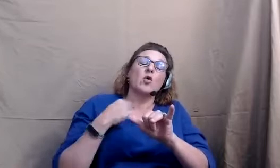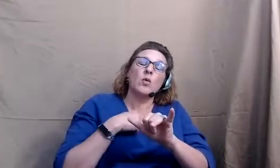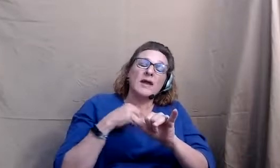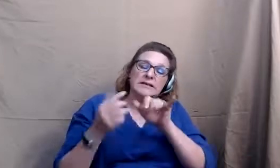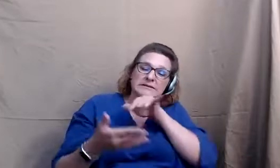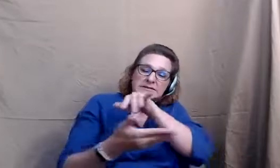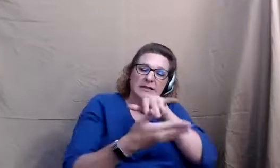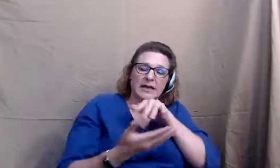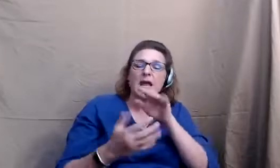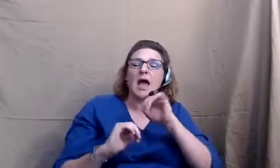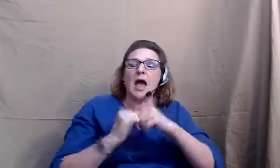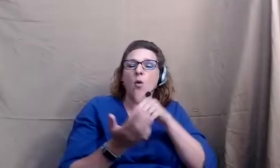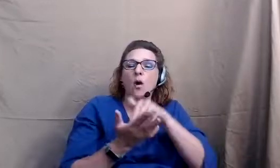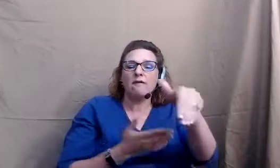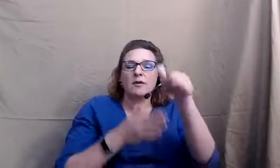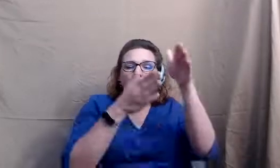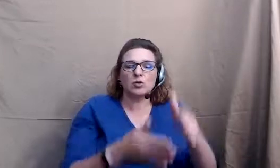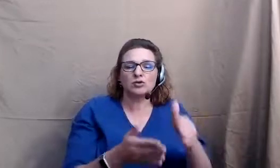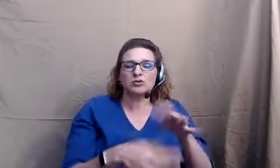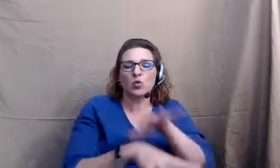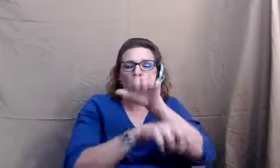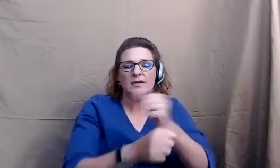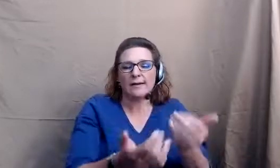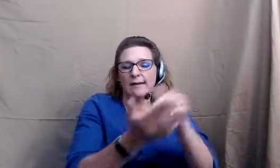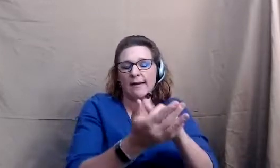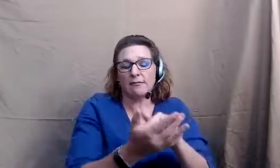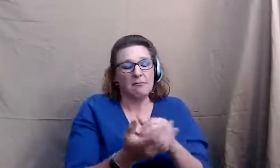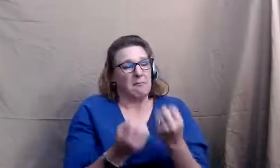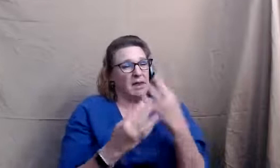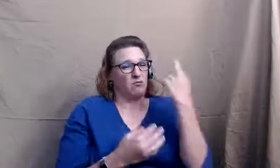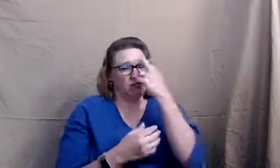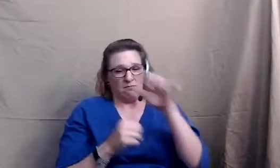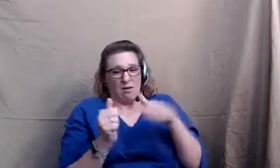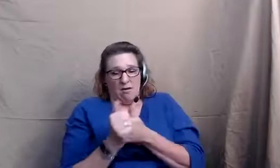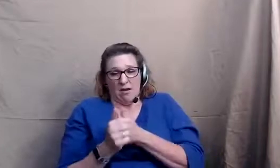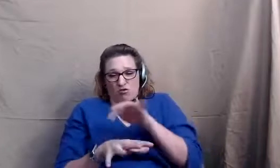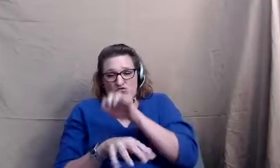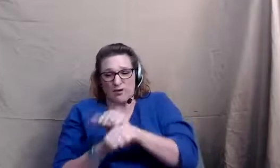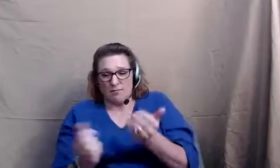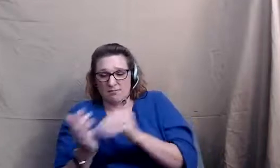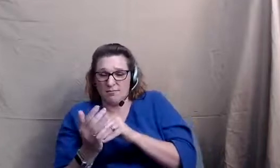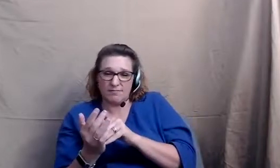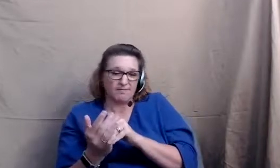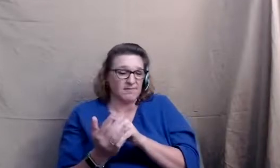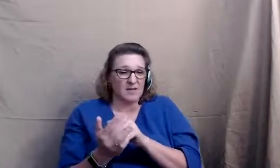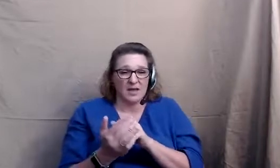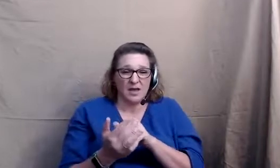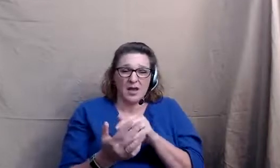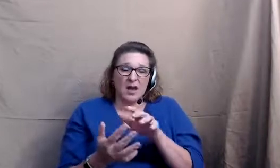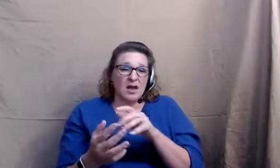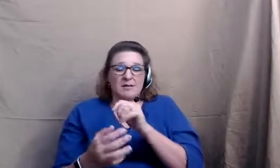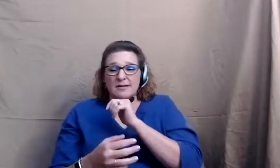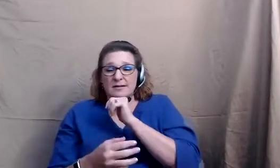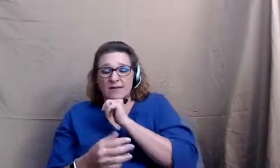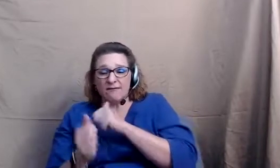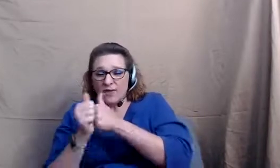are lots of reasons why people might or might not be rearrested. Rearrest misses non-criminal forms of